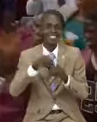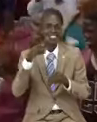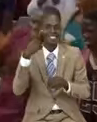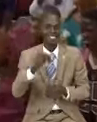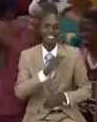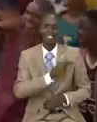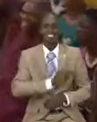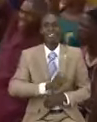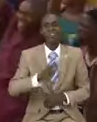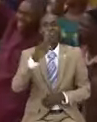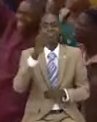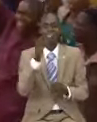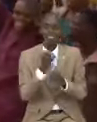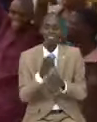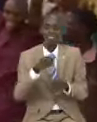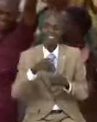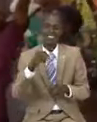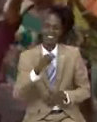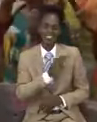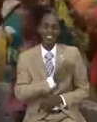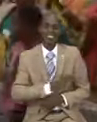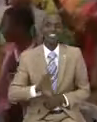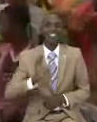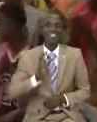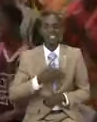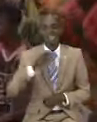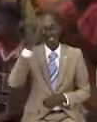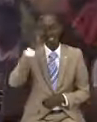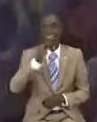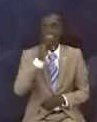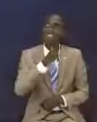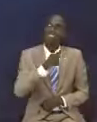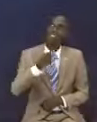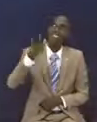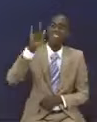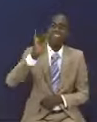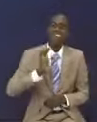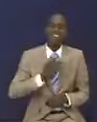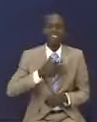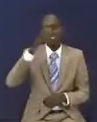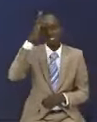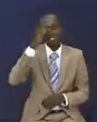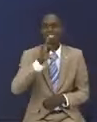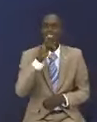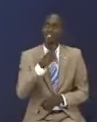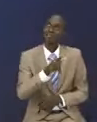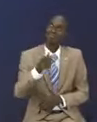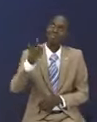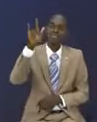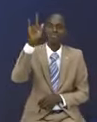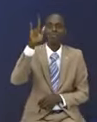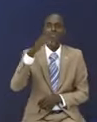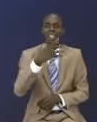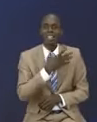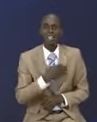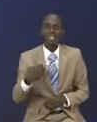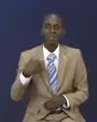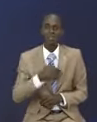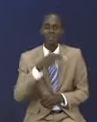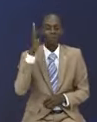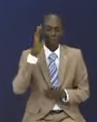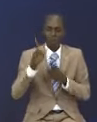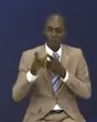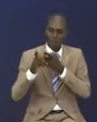1 year in the ministry. Our Father is swearing. Our Father is swearing. And we will run after